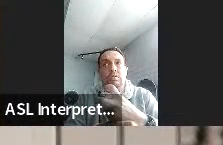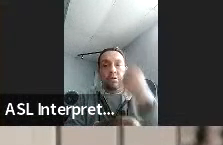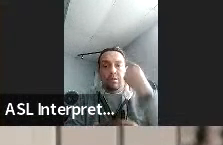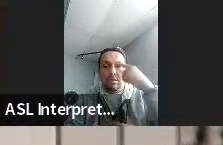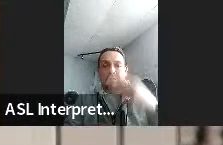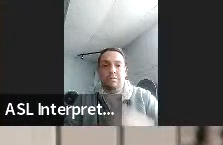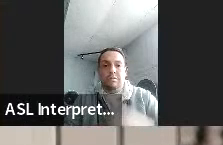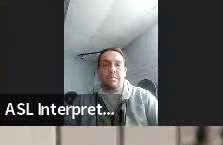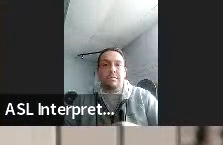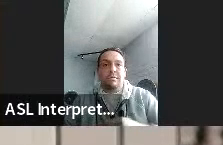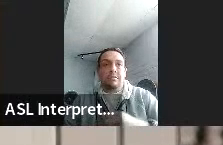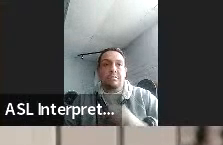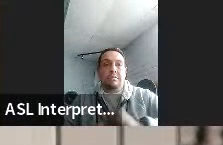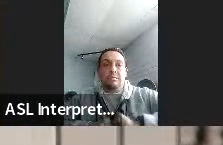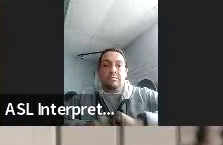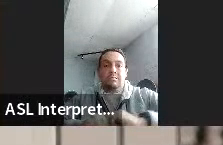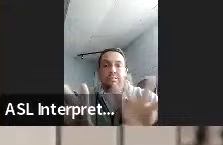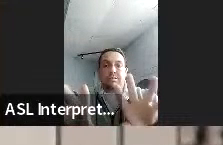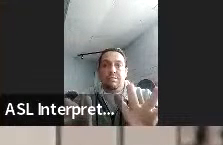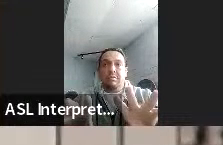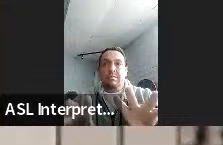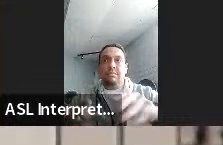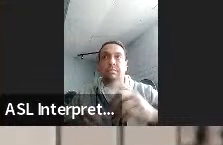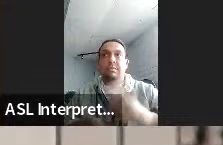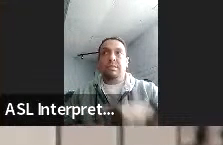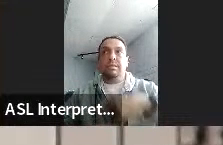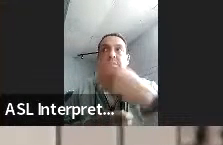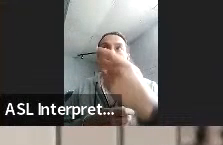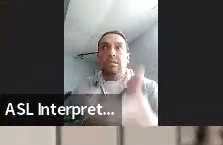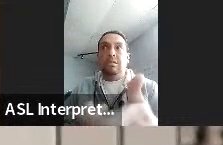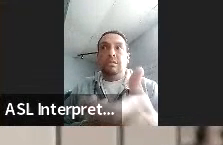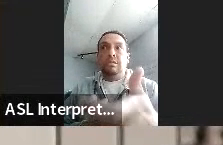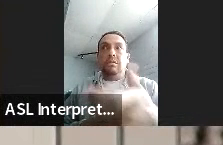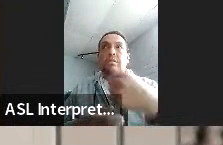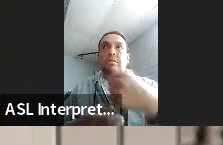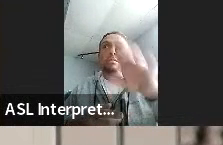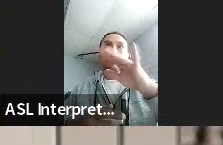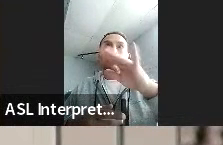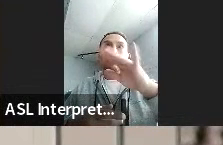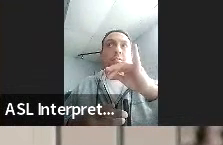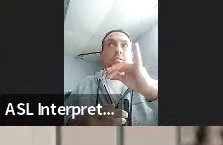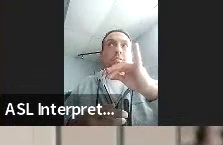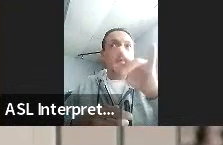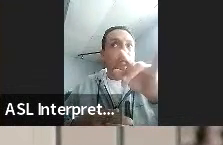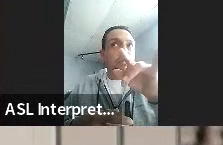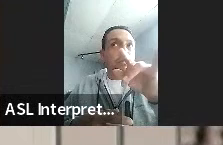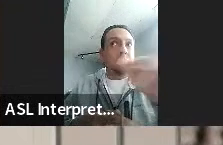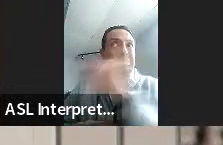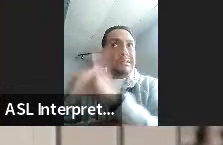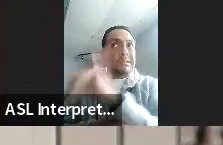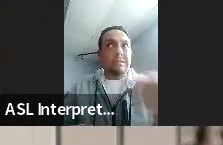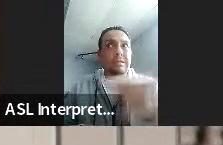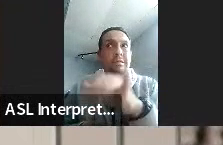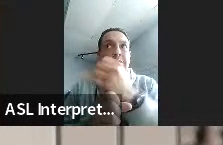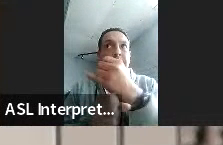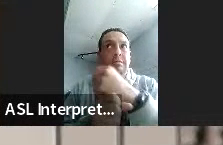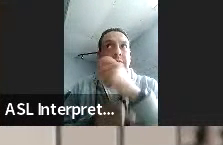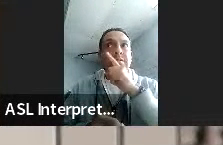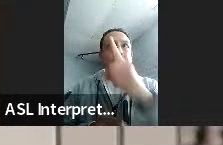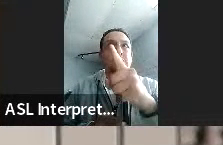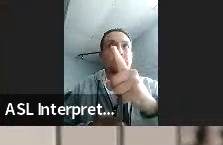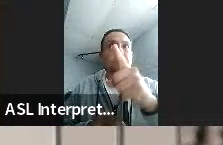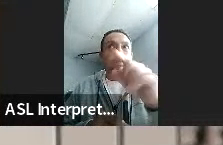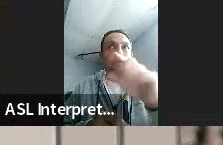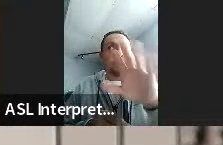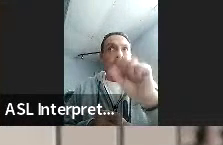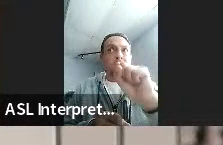clarify that small-scale wholesale and storage businesses are permitted in commercial areas, while also making sure that these spaces contribute to the vibrancy